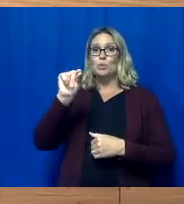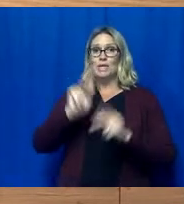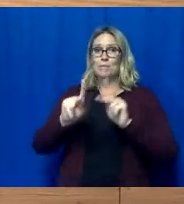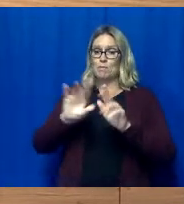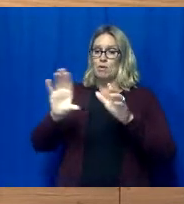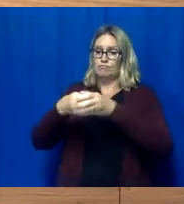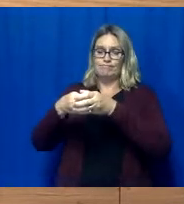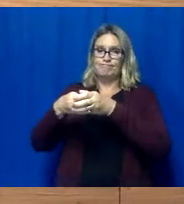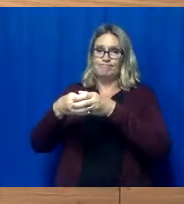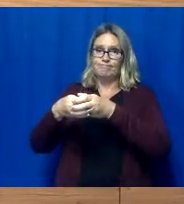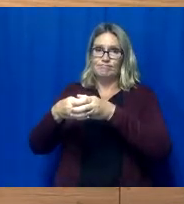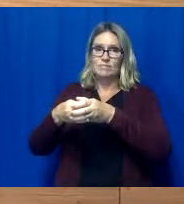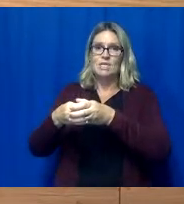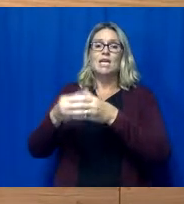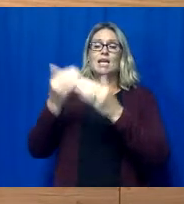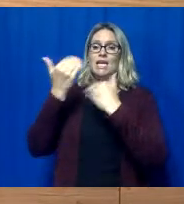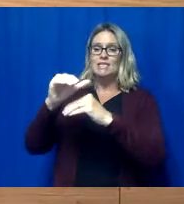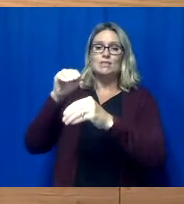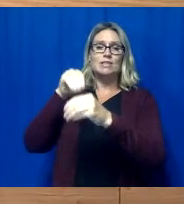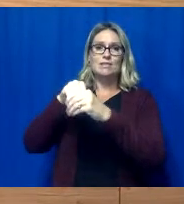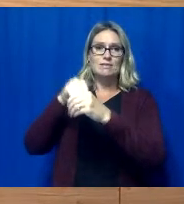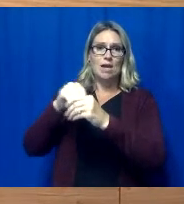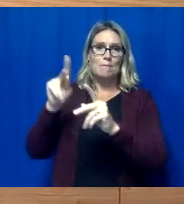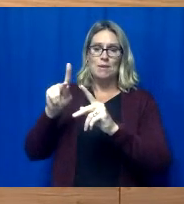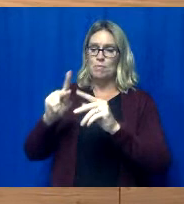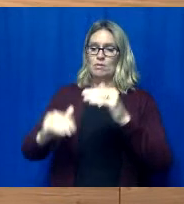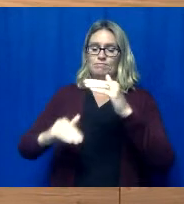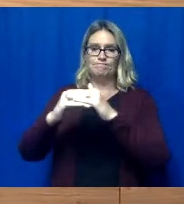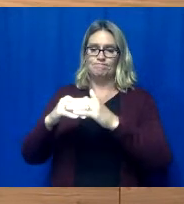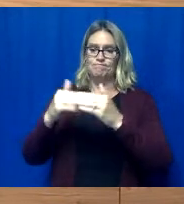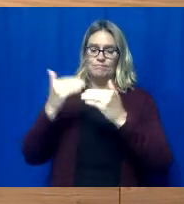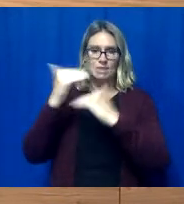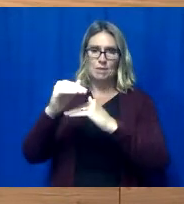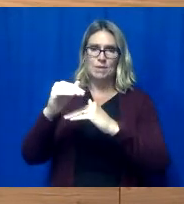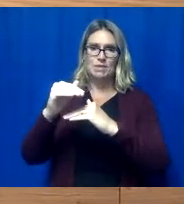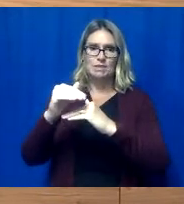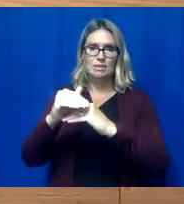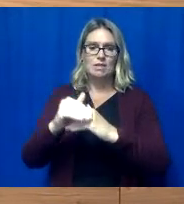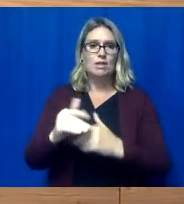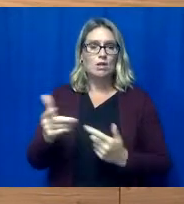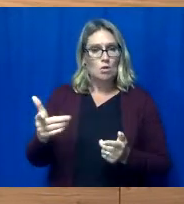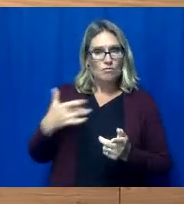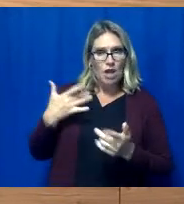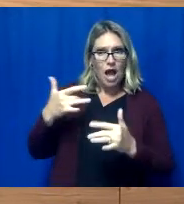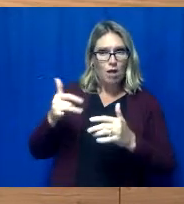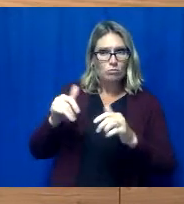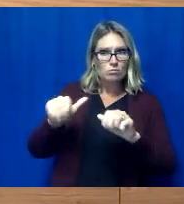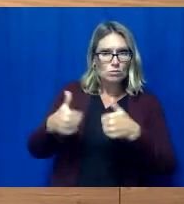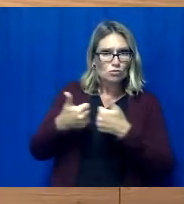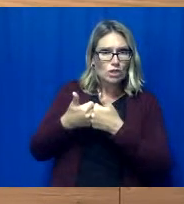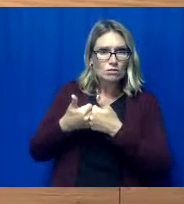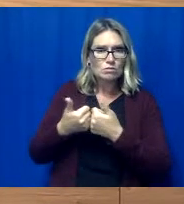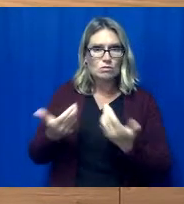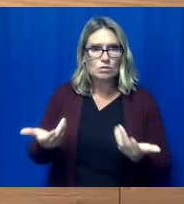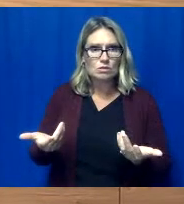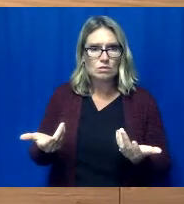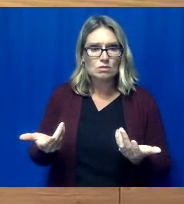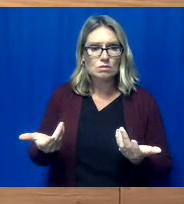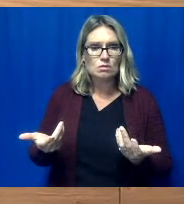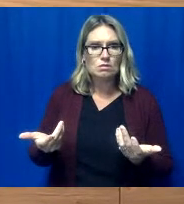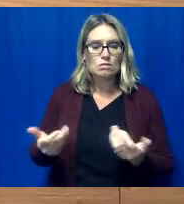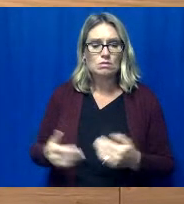on indoor gatherings and things like that. How challenging is it going to be, and how can you sort of rationalize doing that while